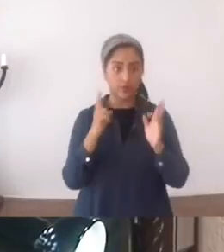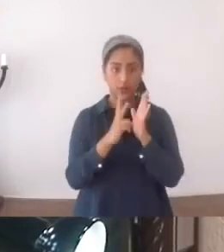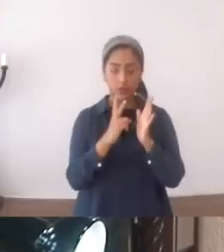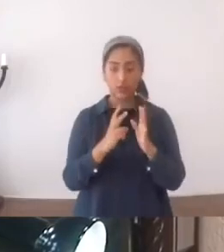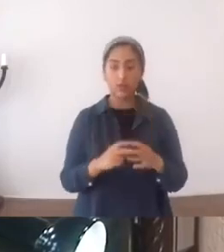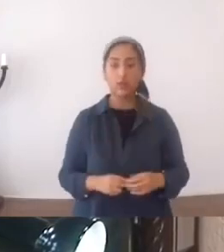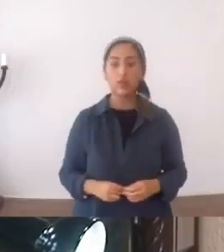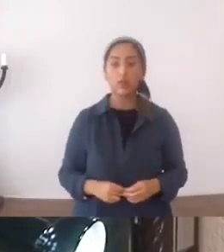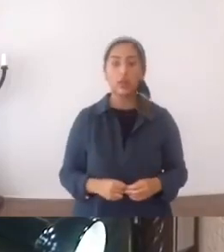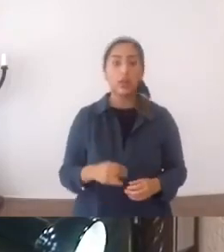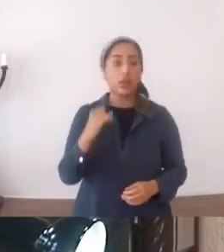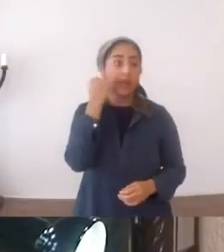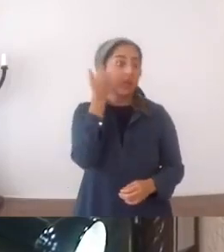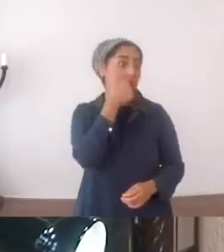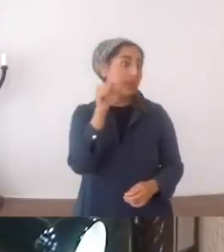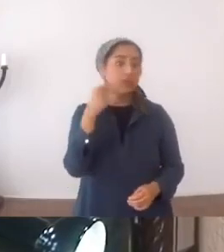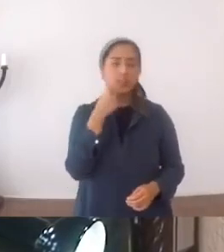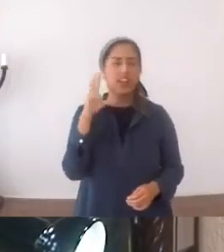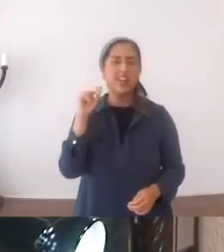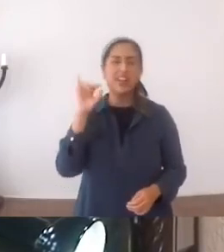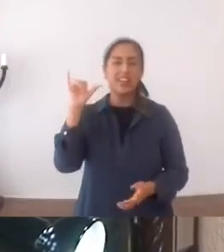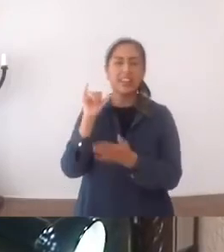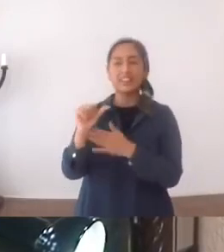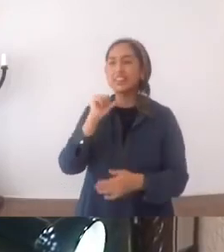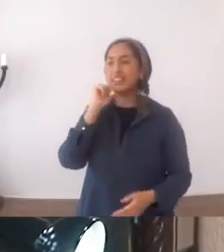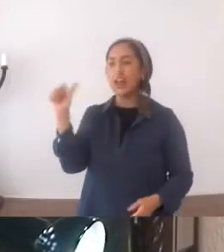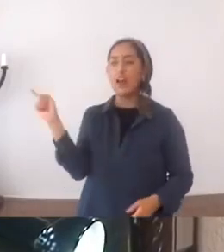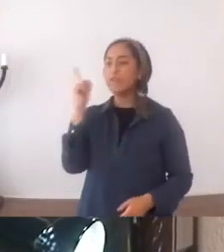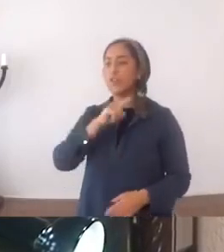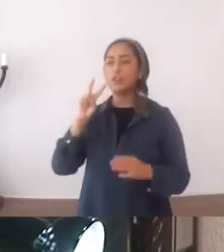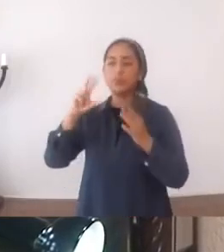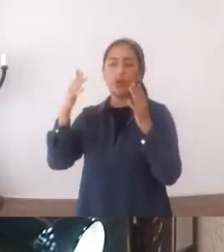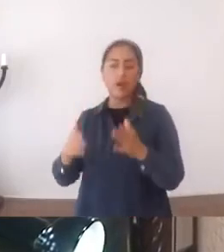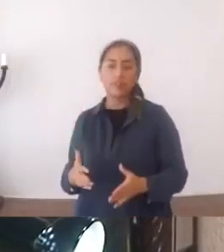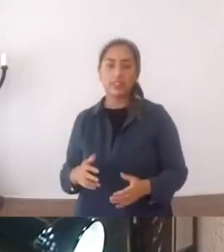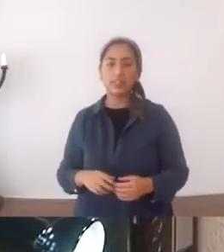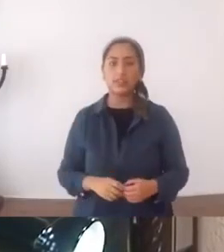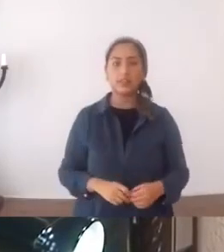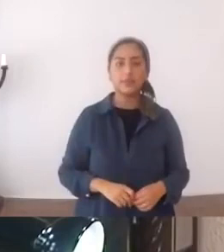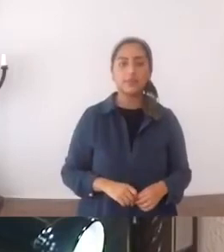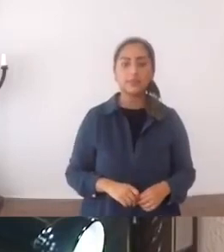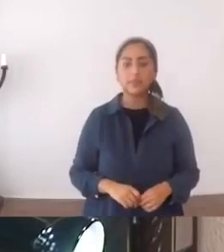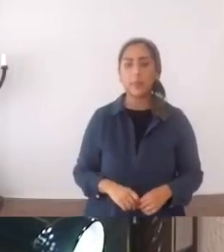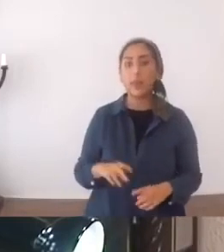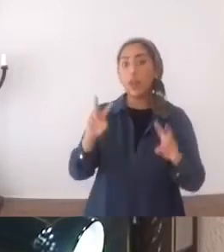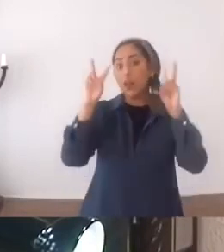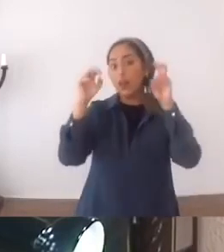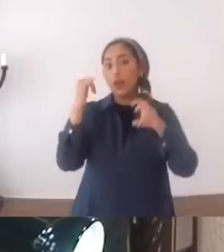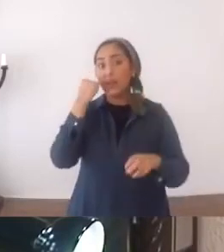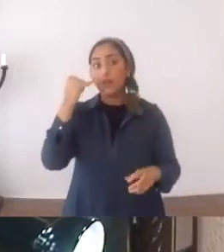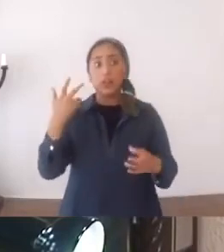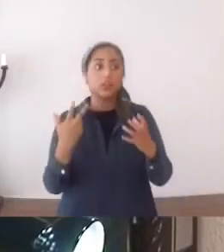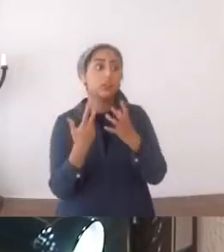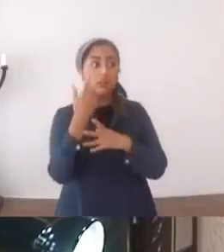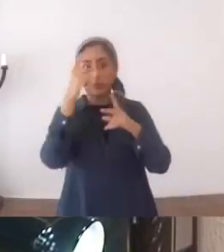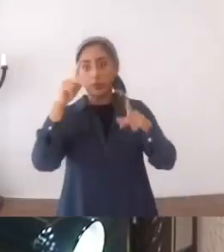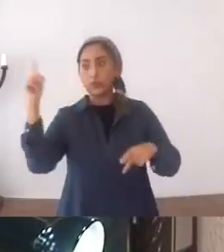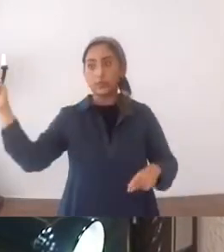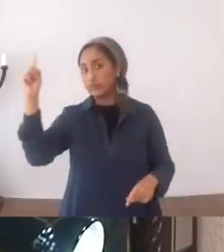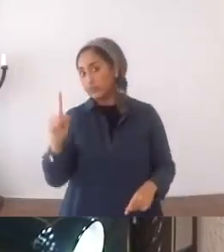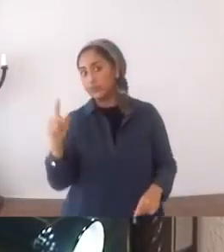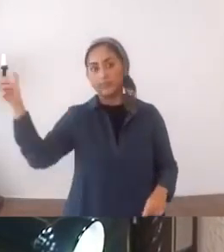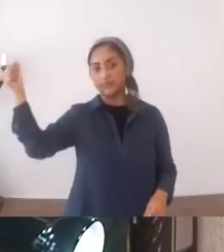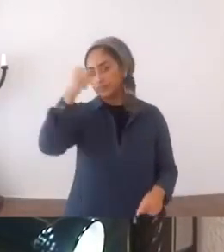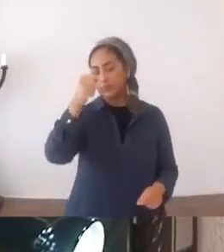este material, So with all of this material, si alguien dice, no, ese no es el falso profeta, if someone says, no, he is not the fake vamos a prophet, suponer que